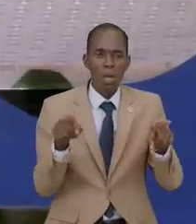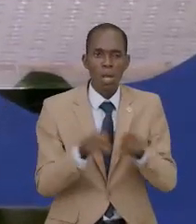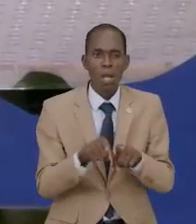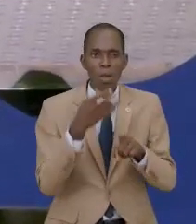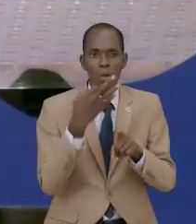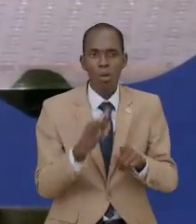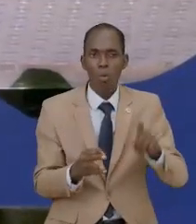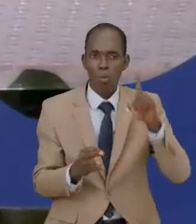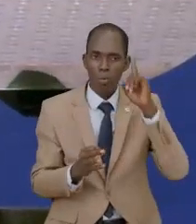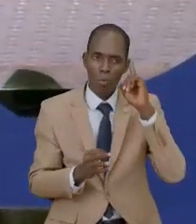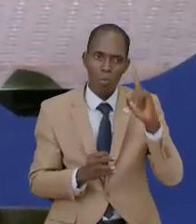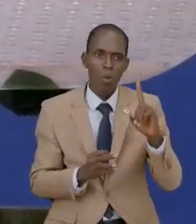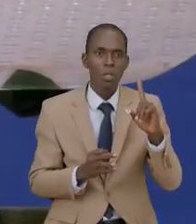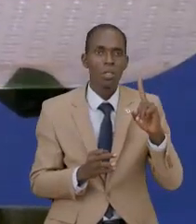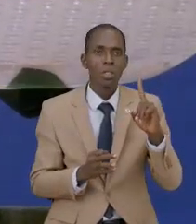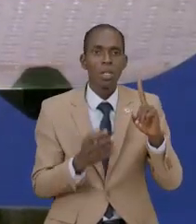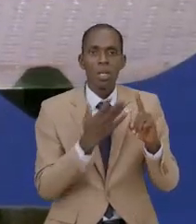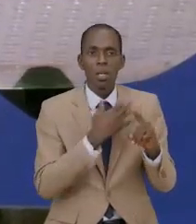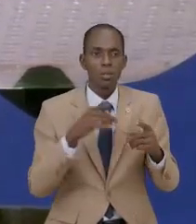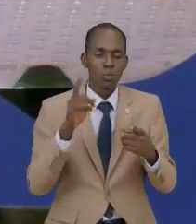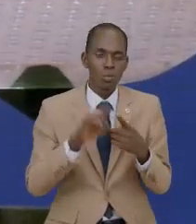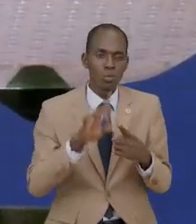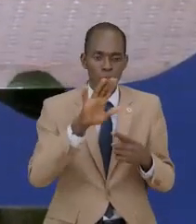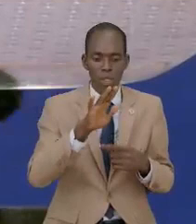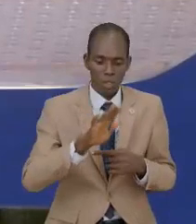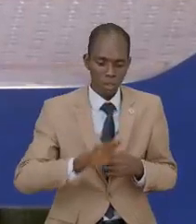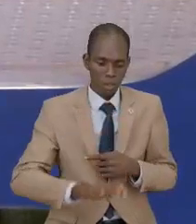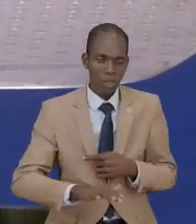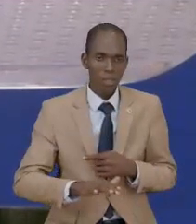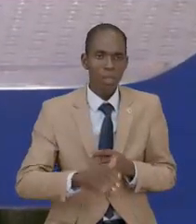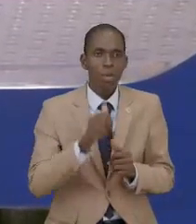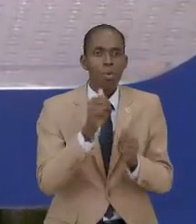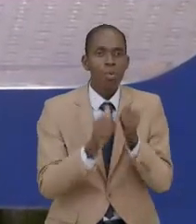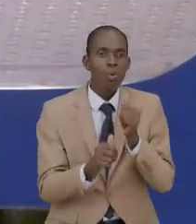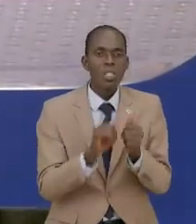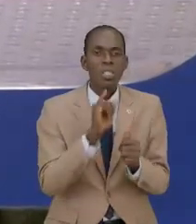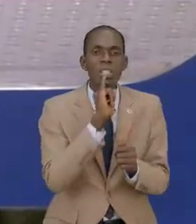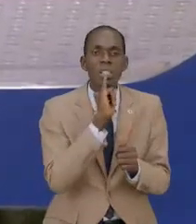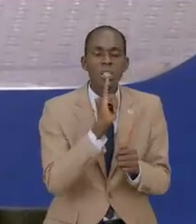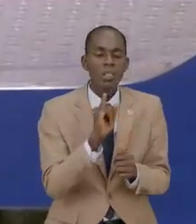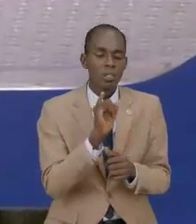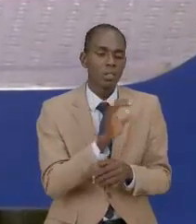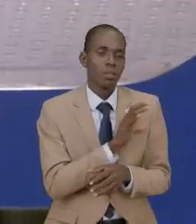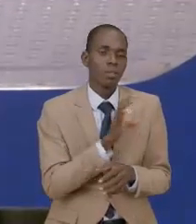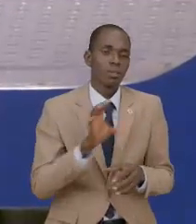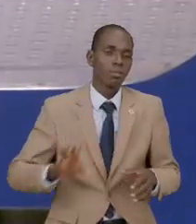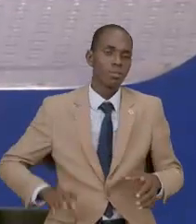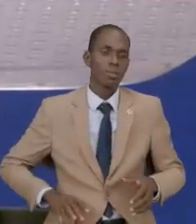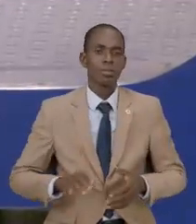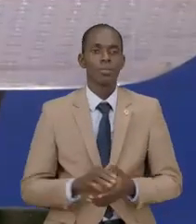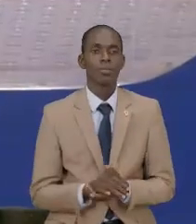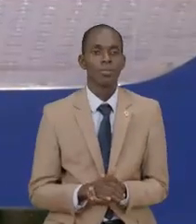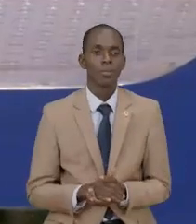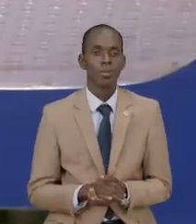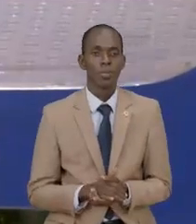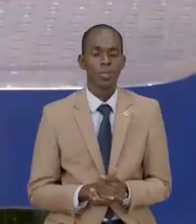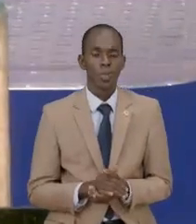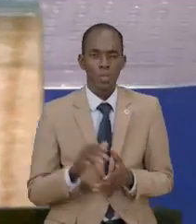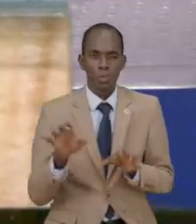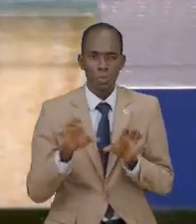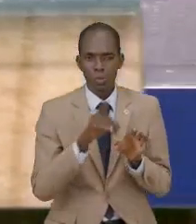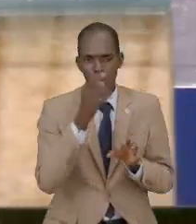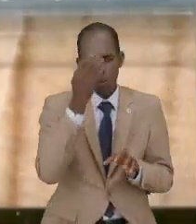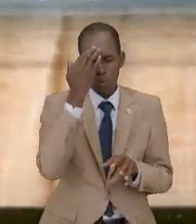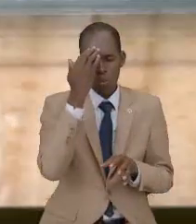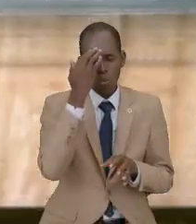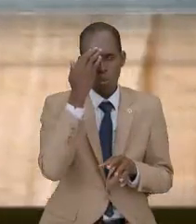one, and to thy seed, which is Christ. Would you know